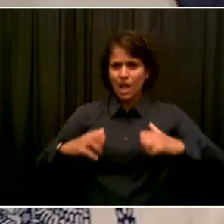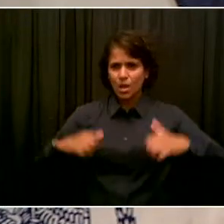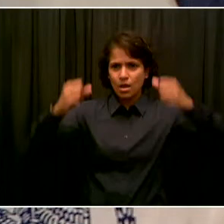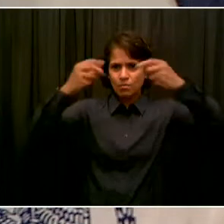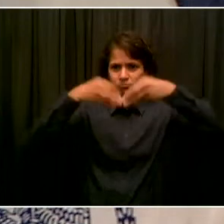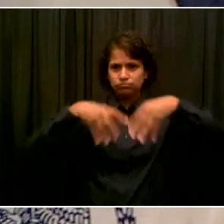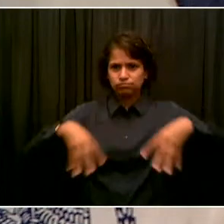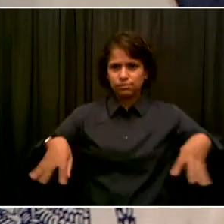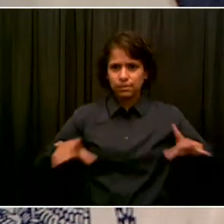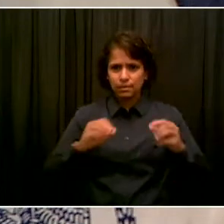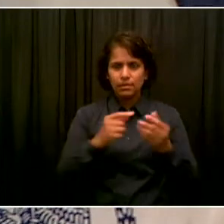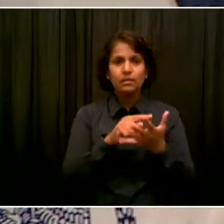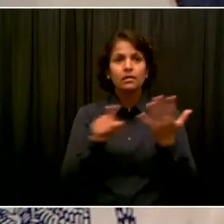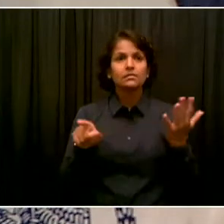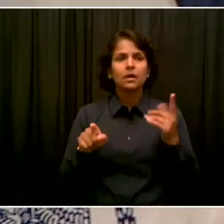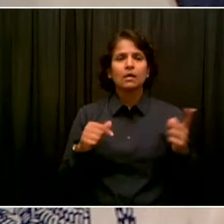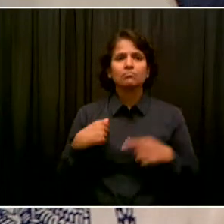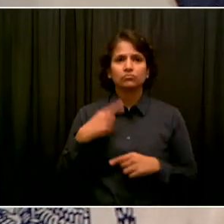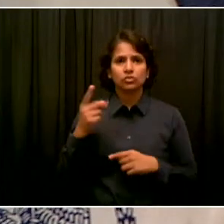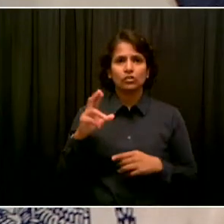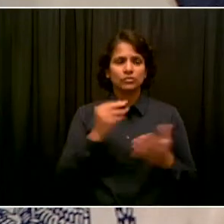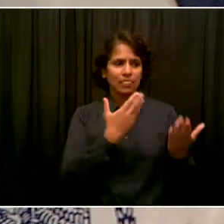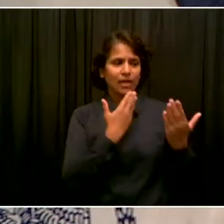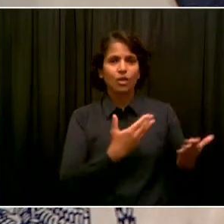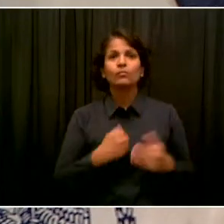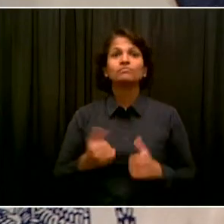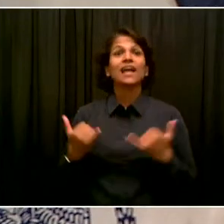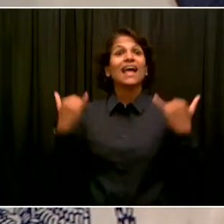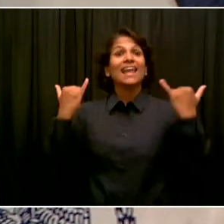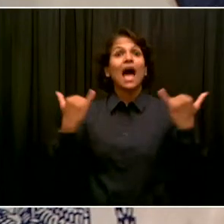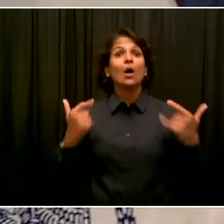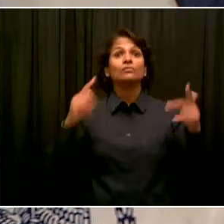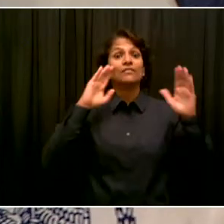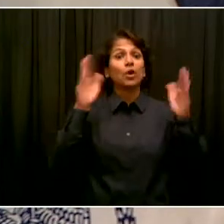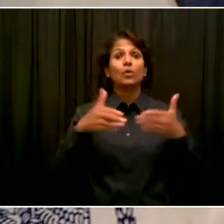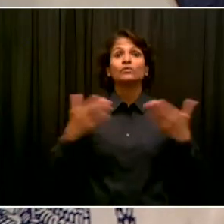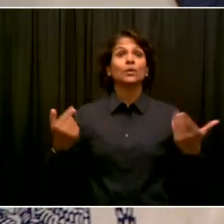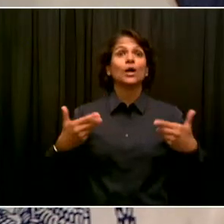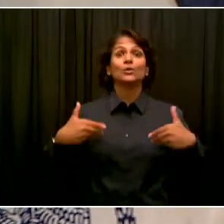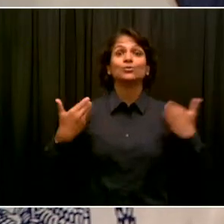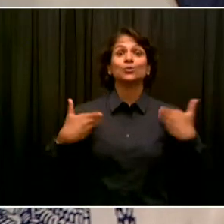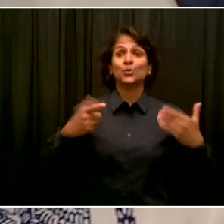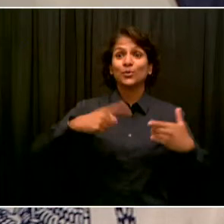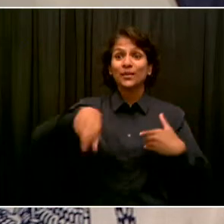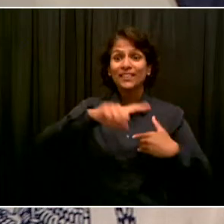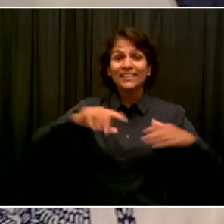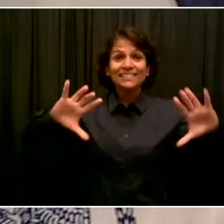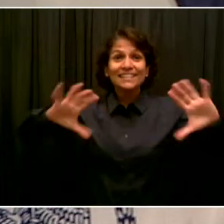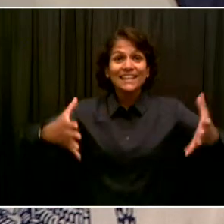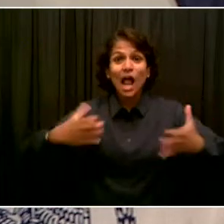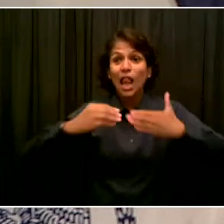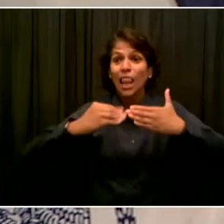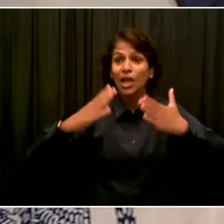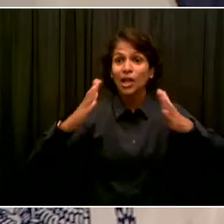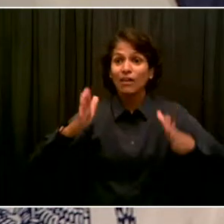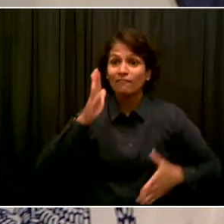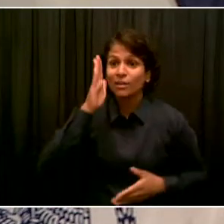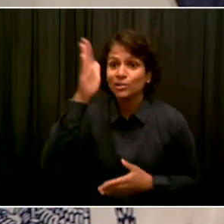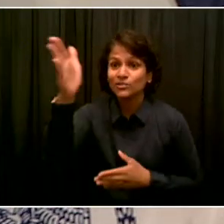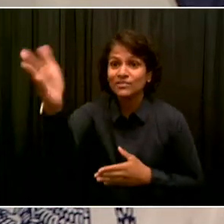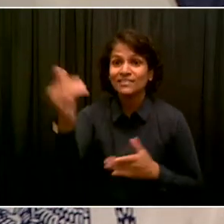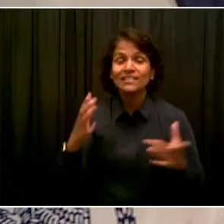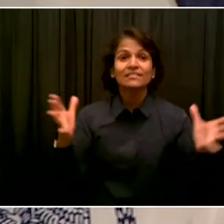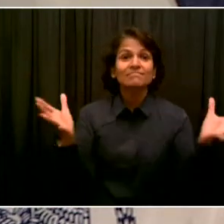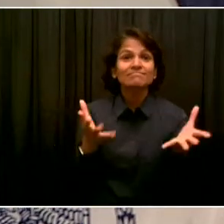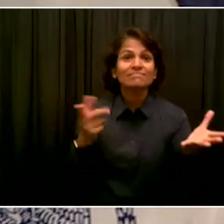conclude today, let's look at our young people. They are leading the way. Remember, this is the category of New Yorkers who